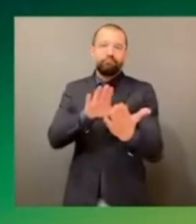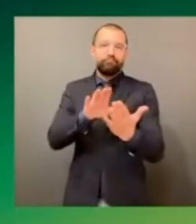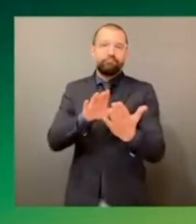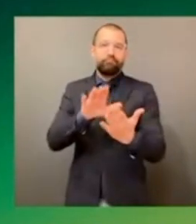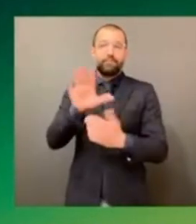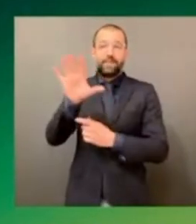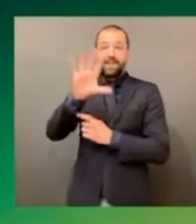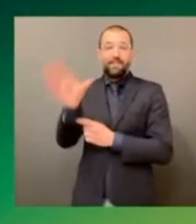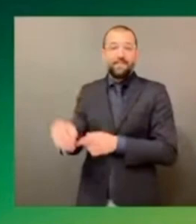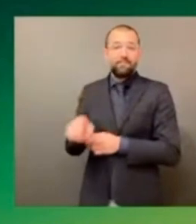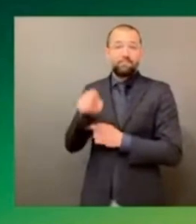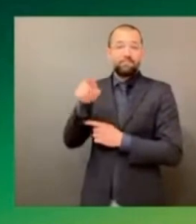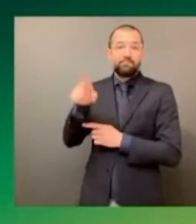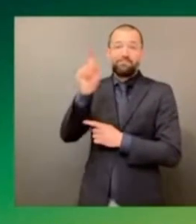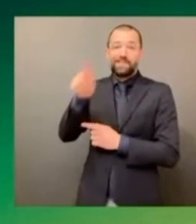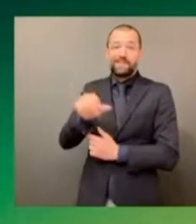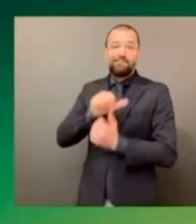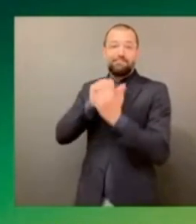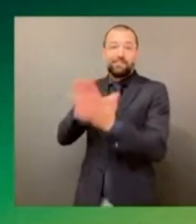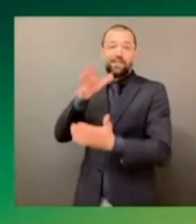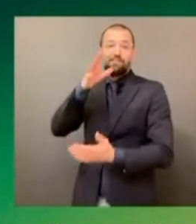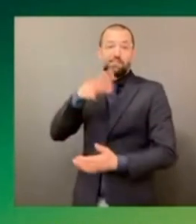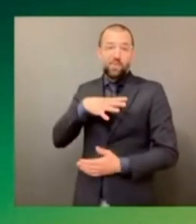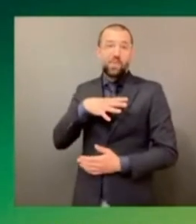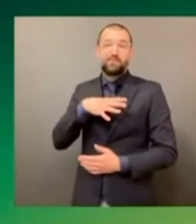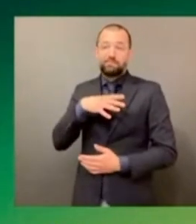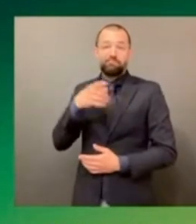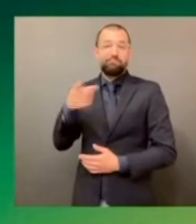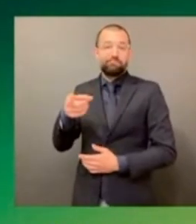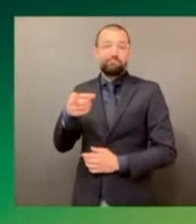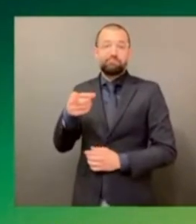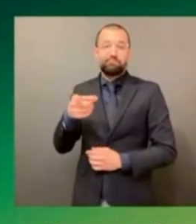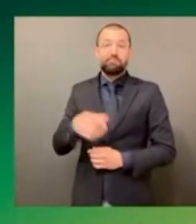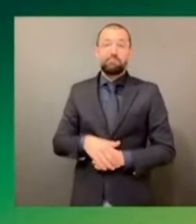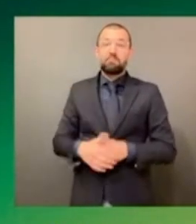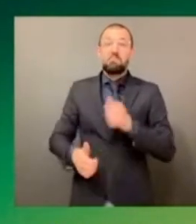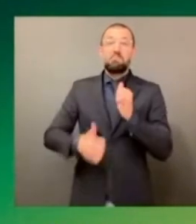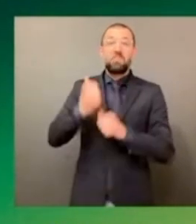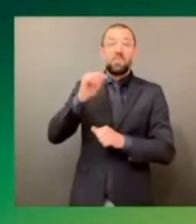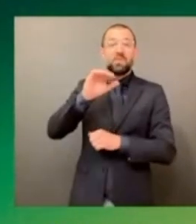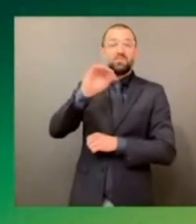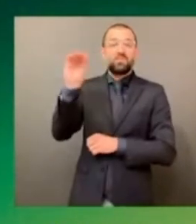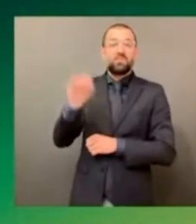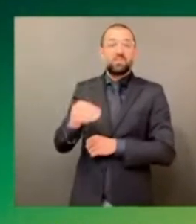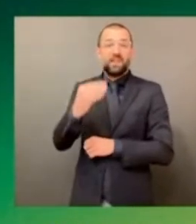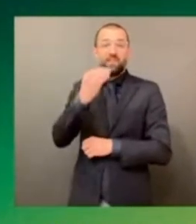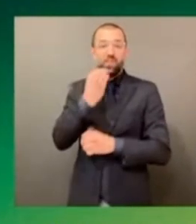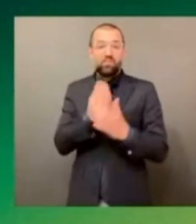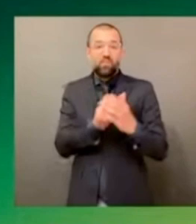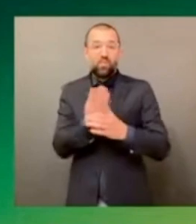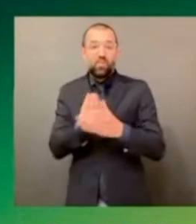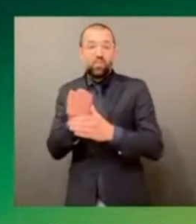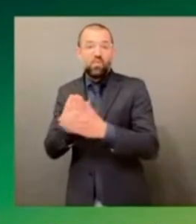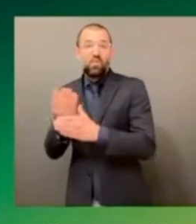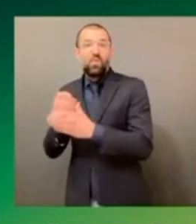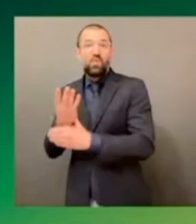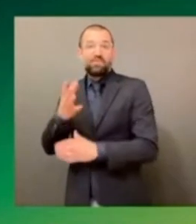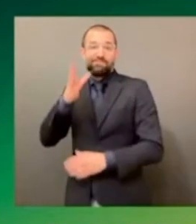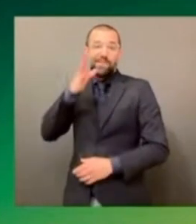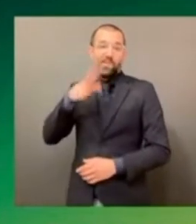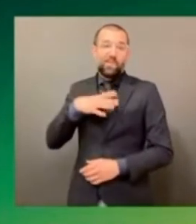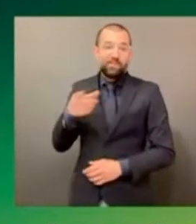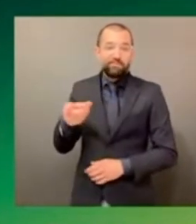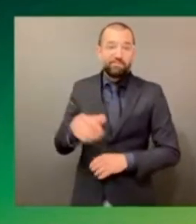know women grow a majority of the food, yet they are less likely to own the land